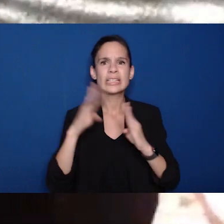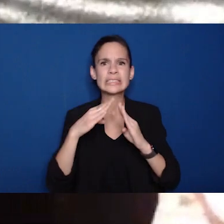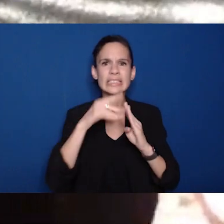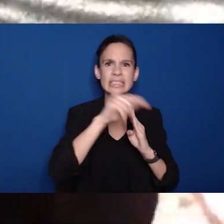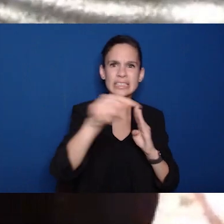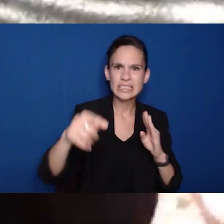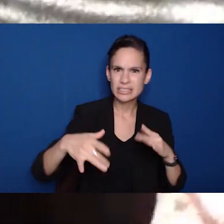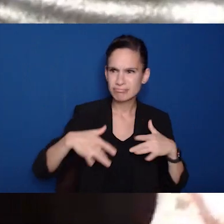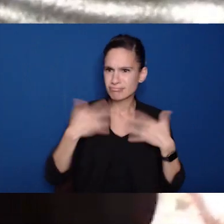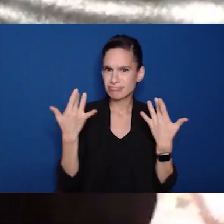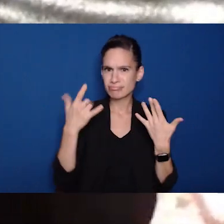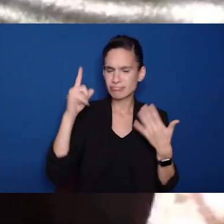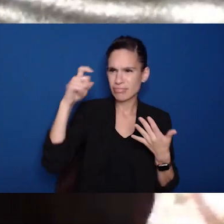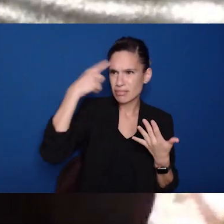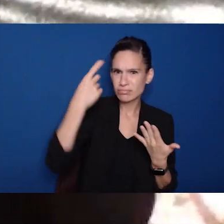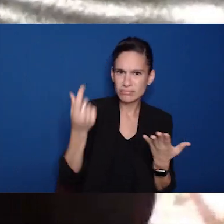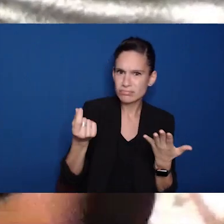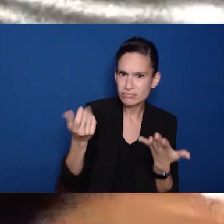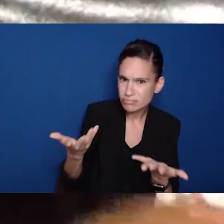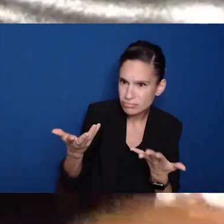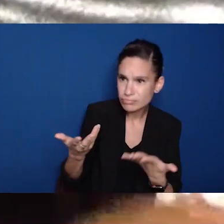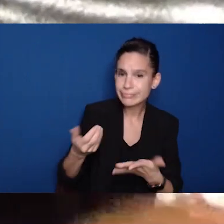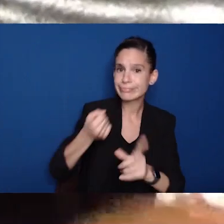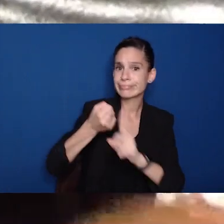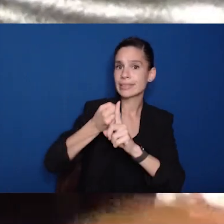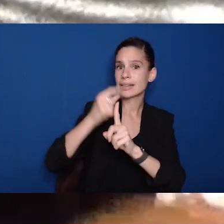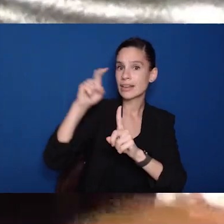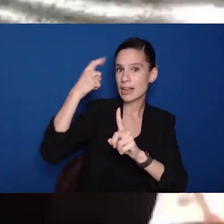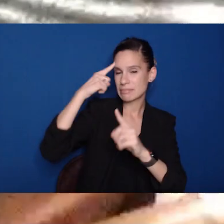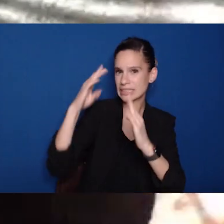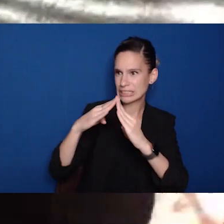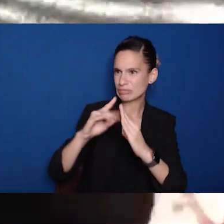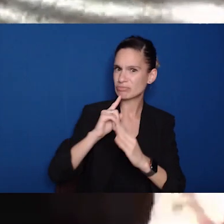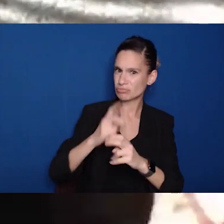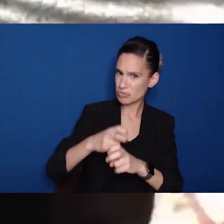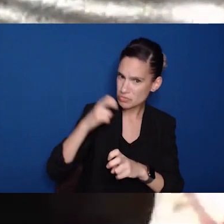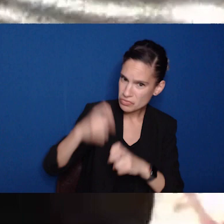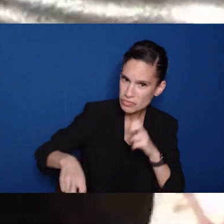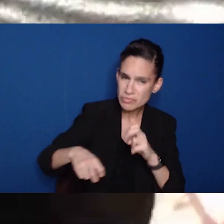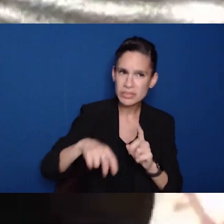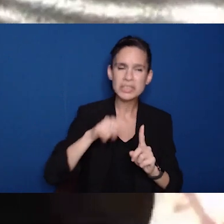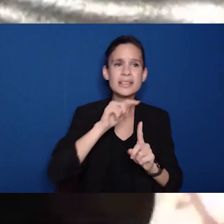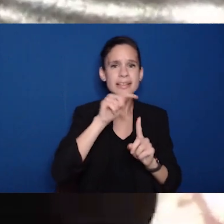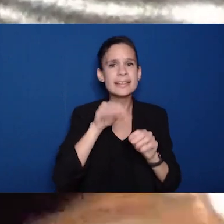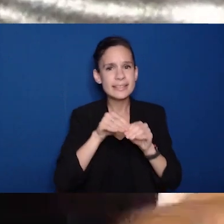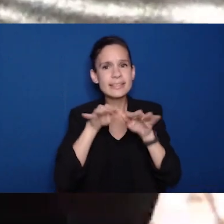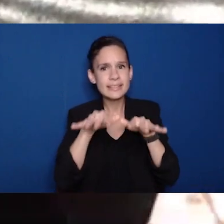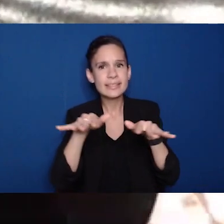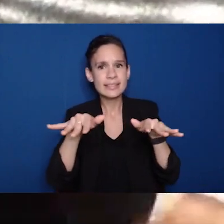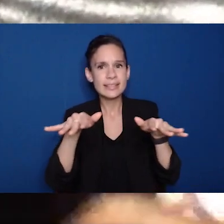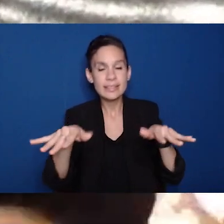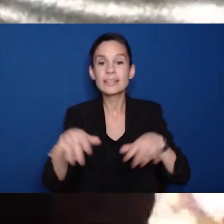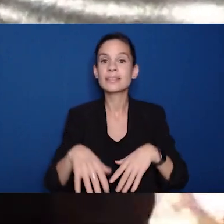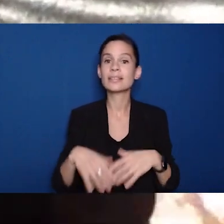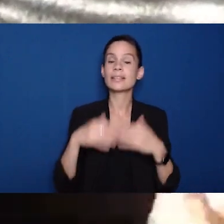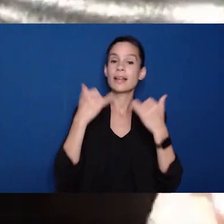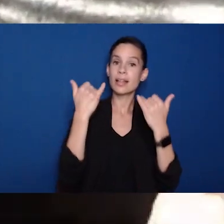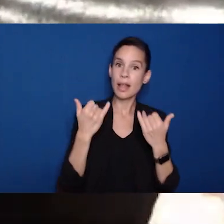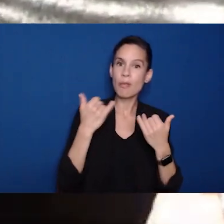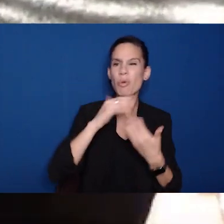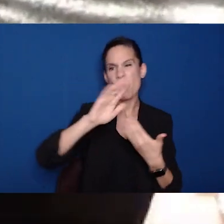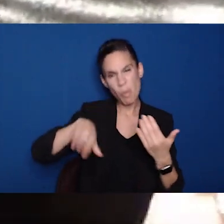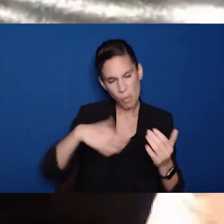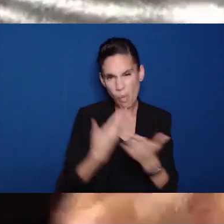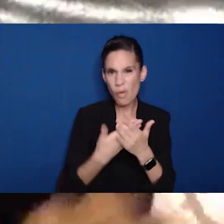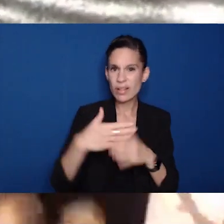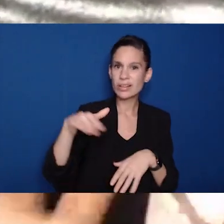hit Harare and Mash East most, and then also Vic Falls, but there needs to now be, which I know has happened, they've been centers now being set up across